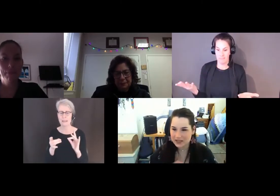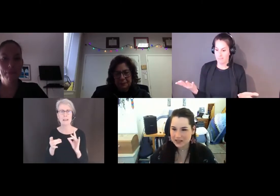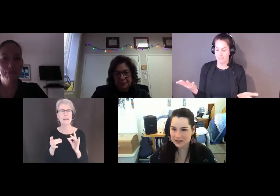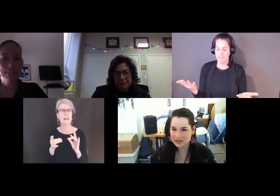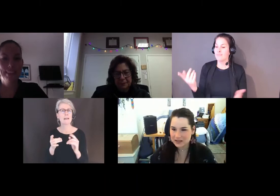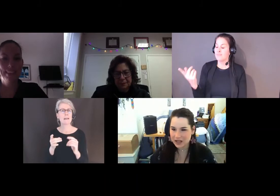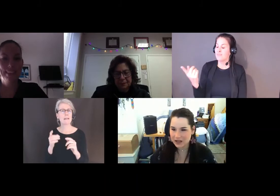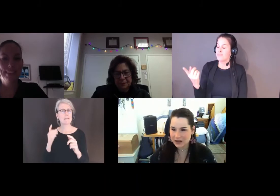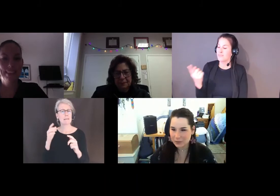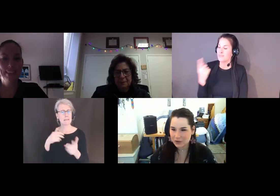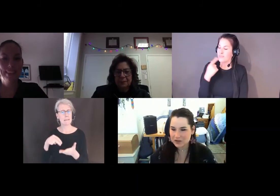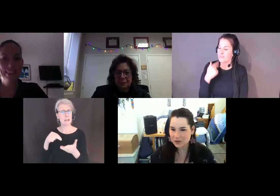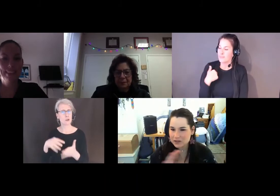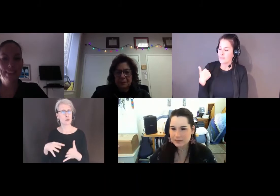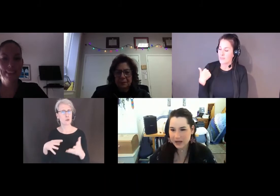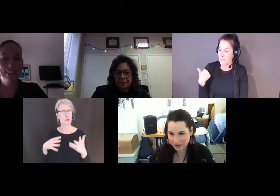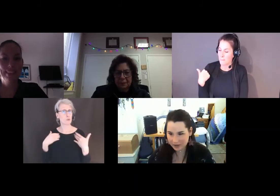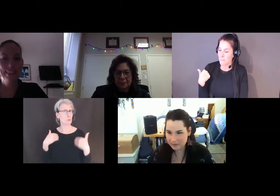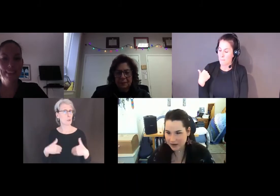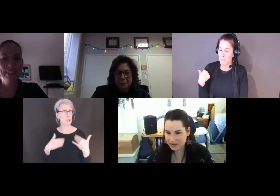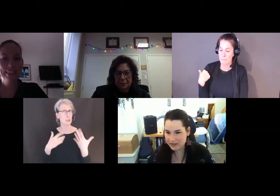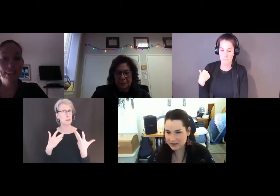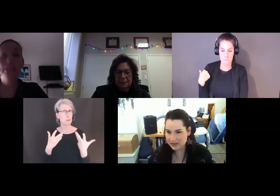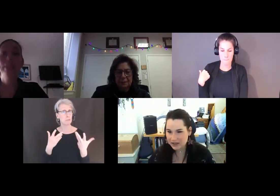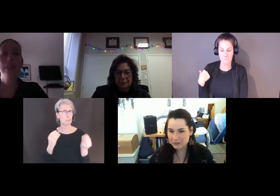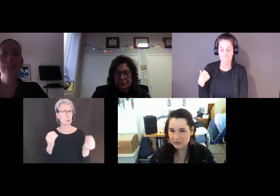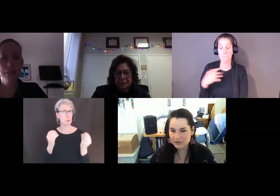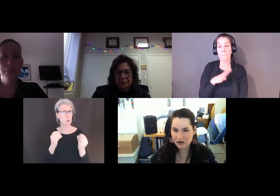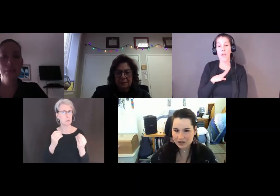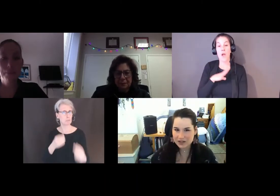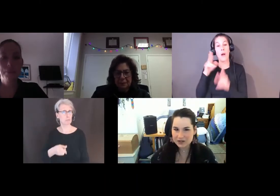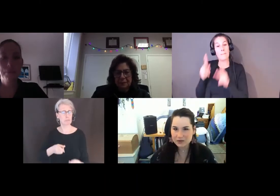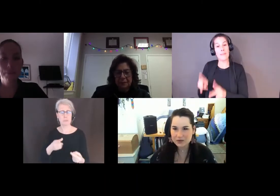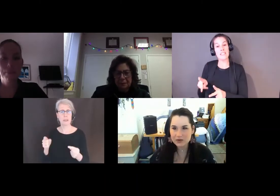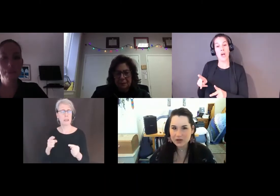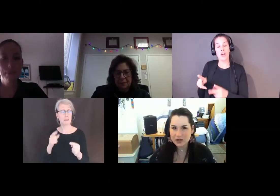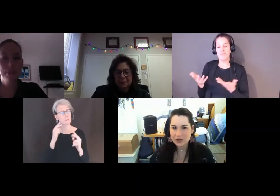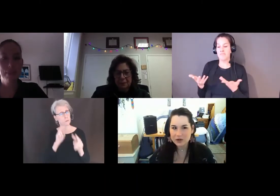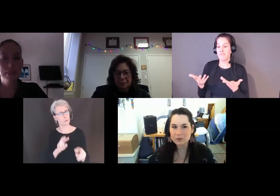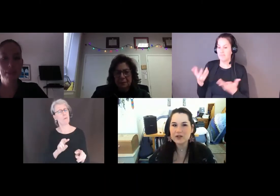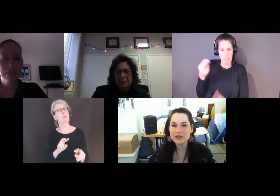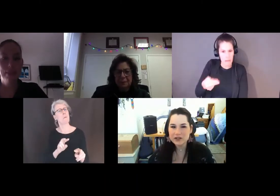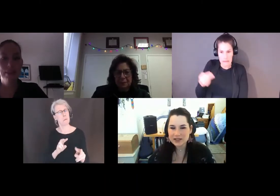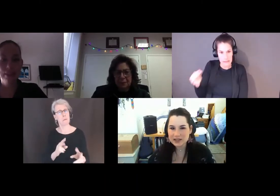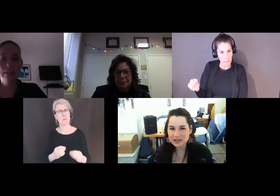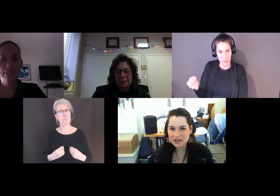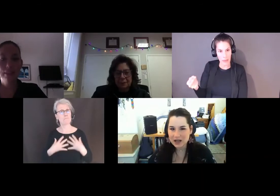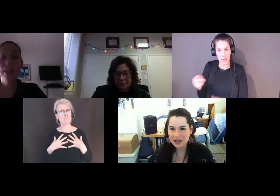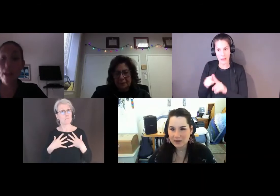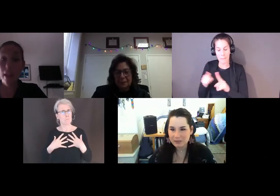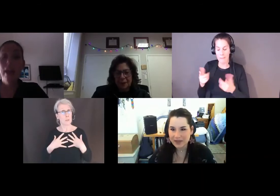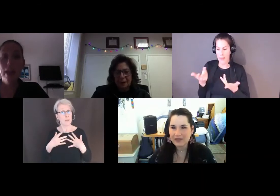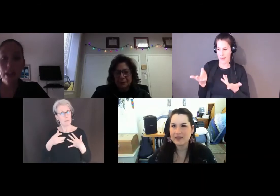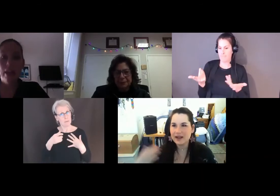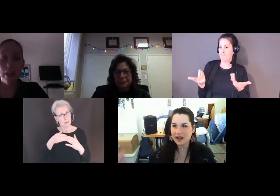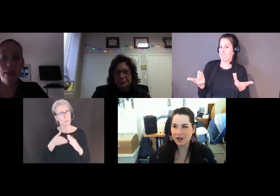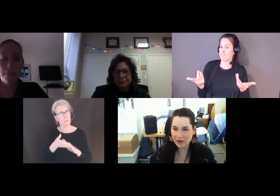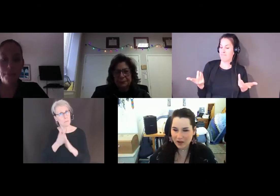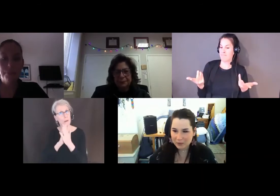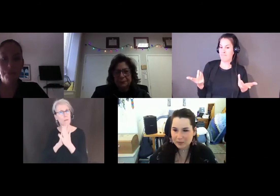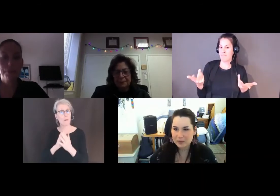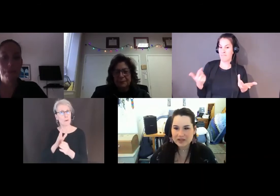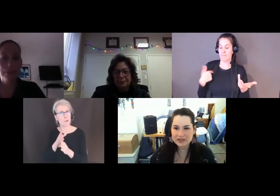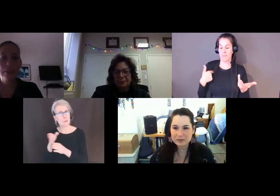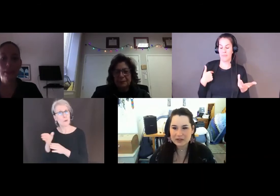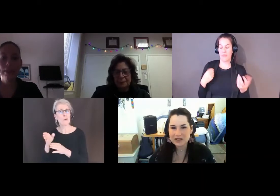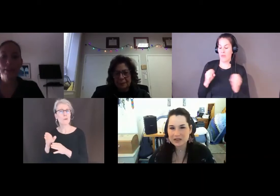able-bodied dancers were so inspired by this that they've moved on to careers that then help